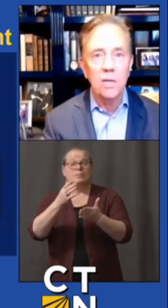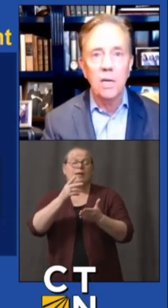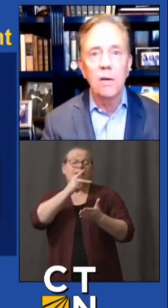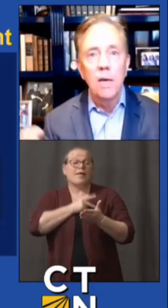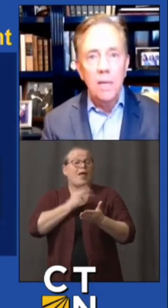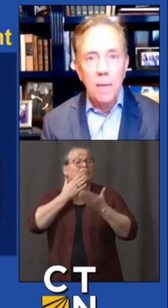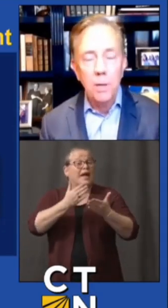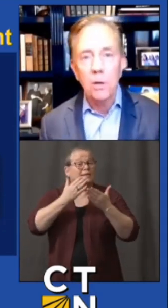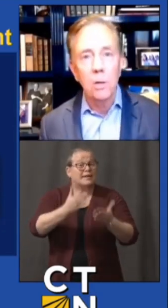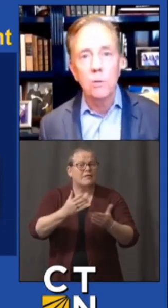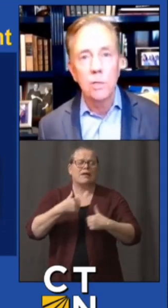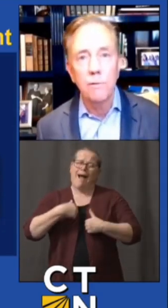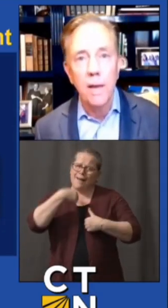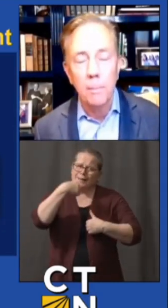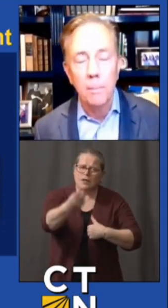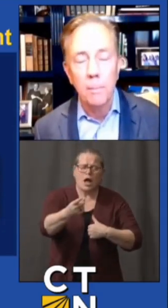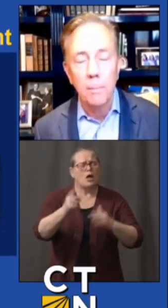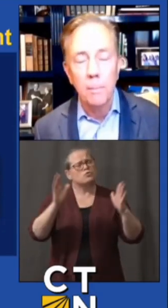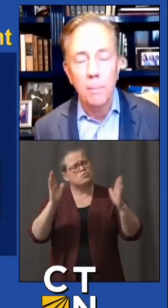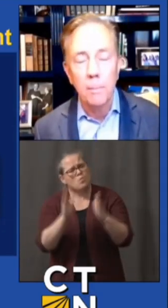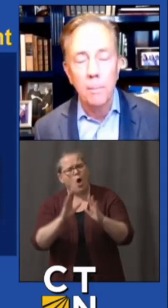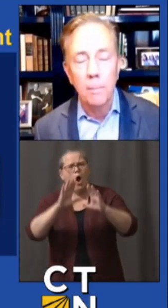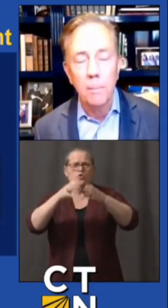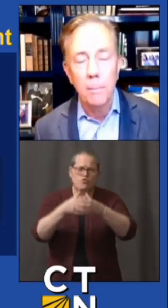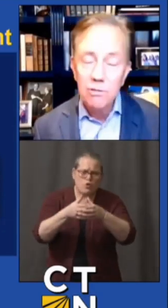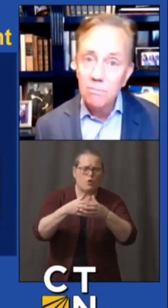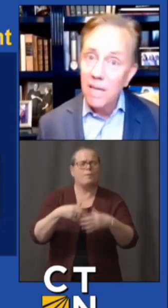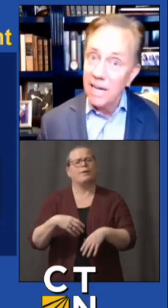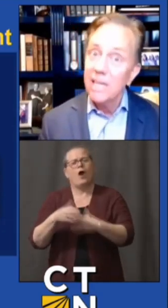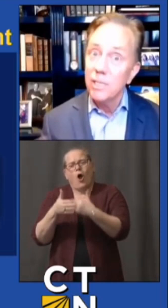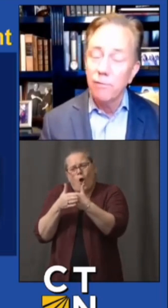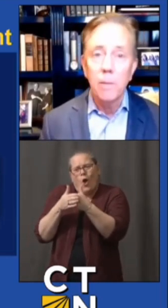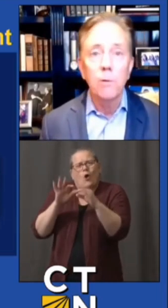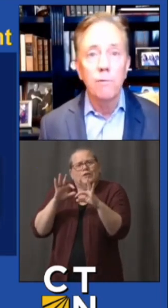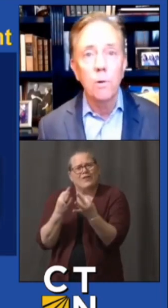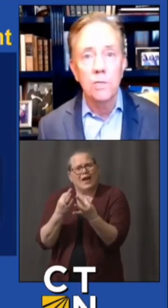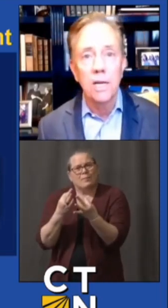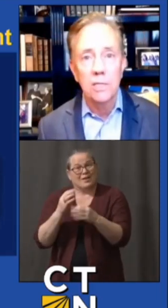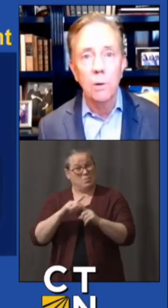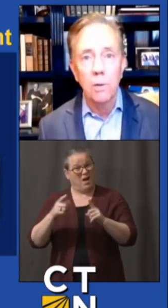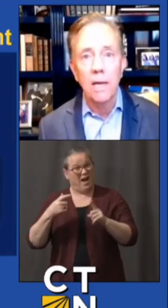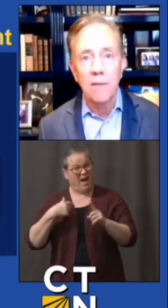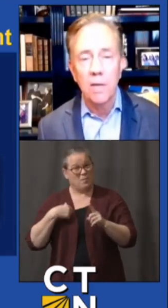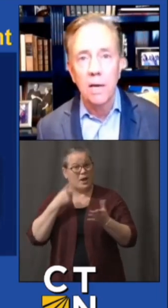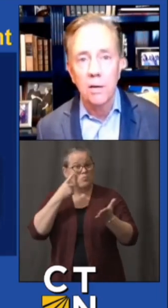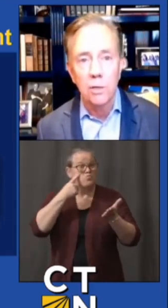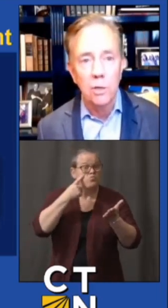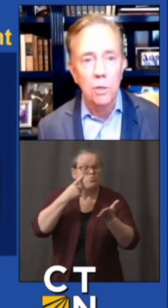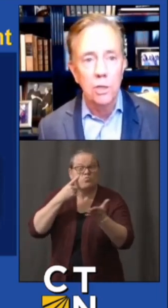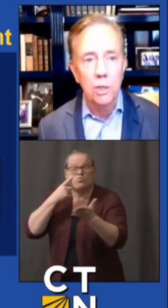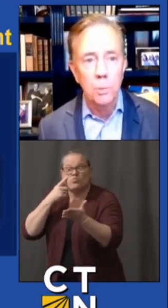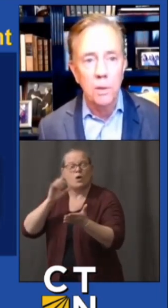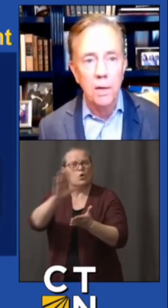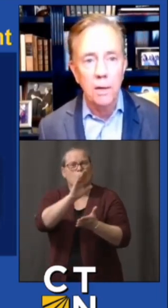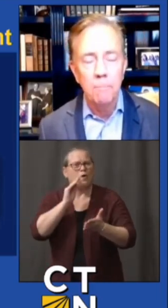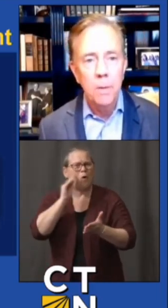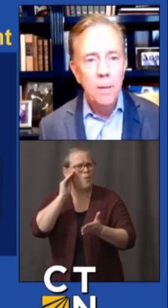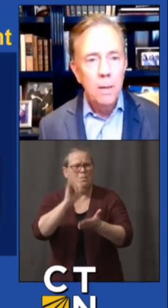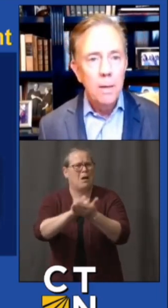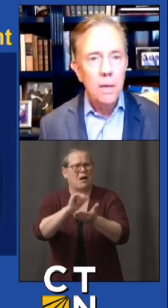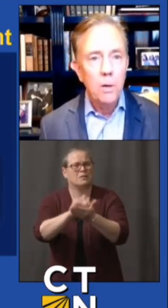can tell you, keep to your closest family. It's not that easy for me to enforce that, so I really have to count on your good judgment